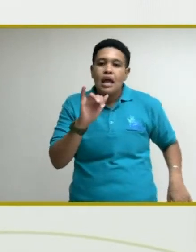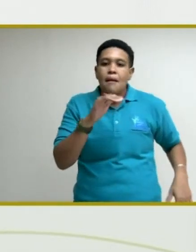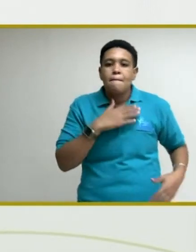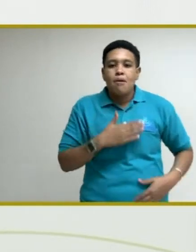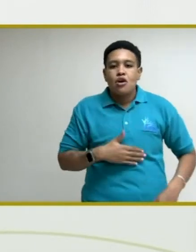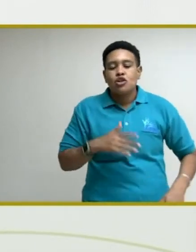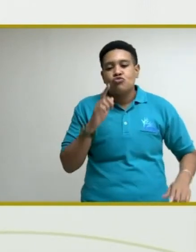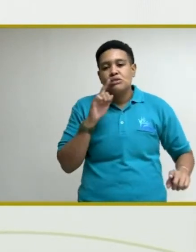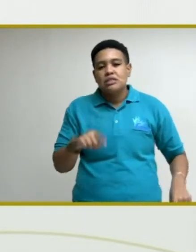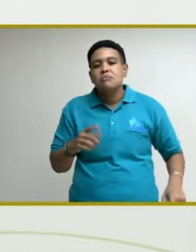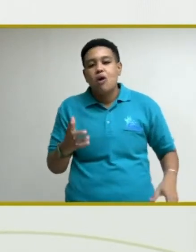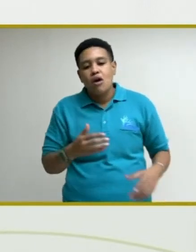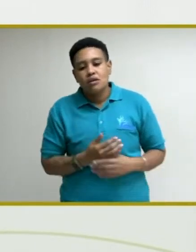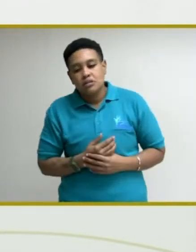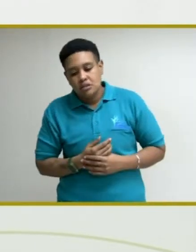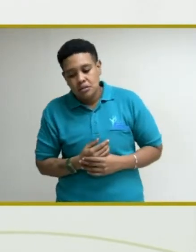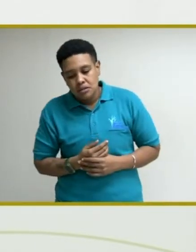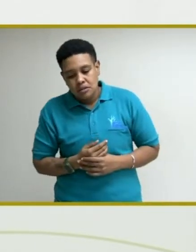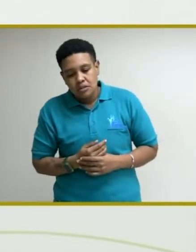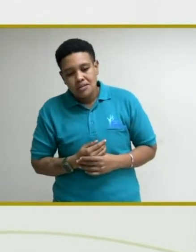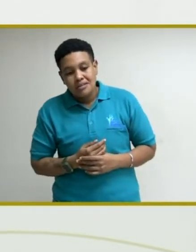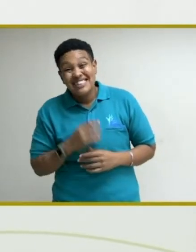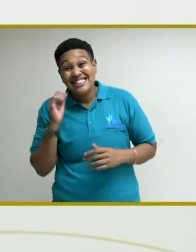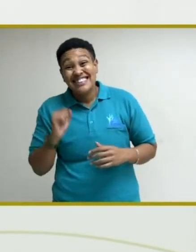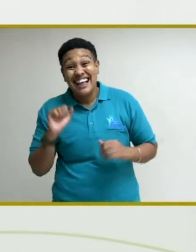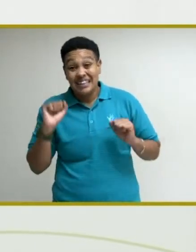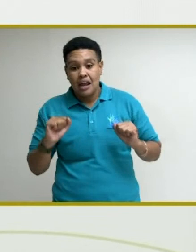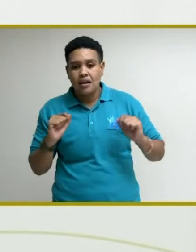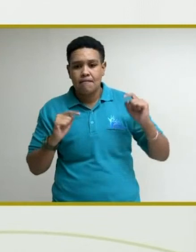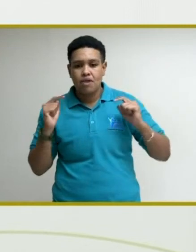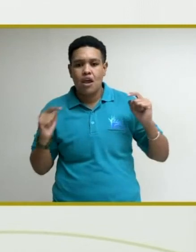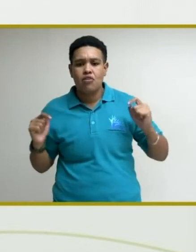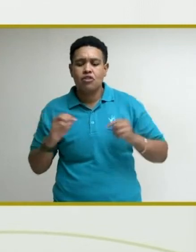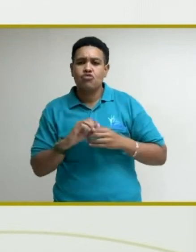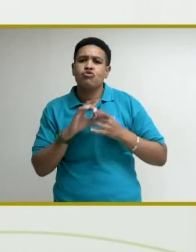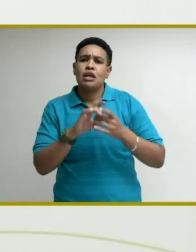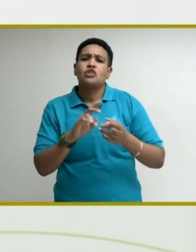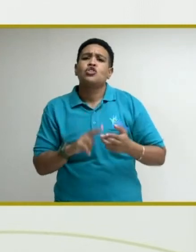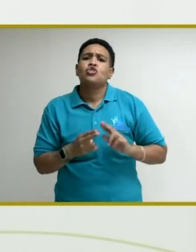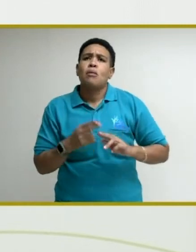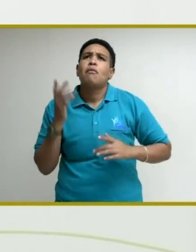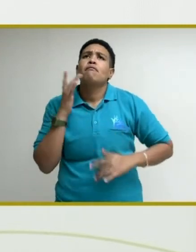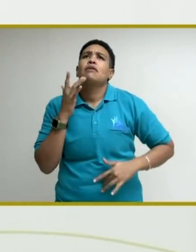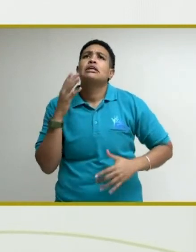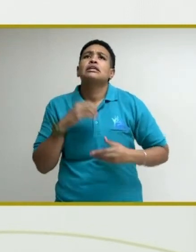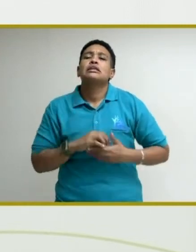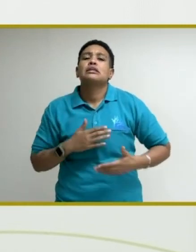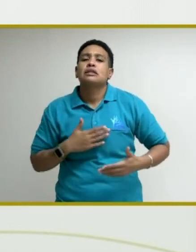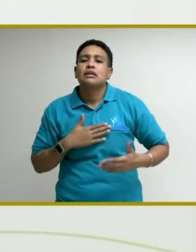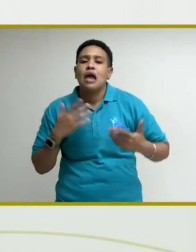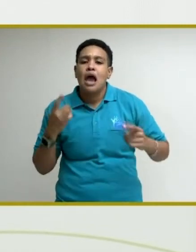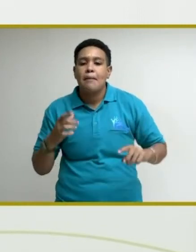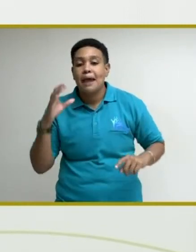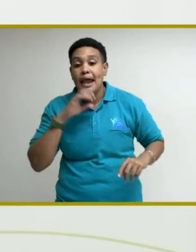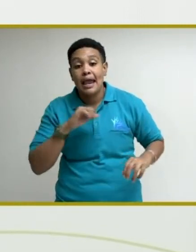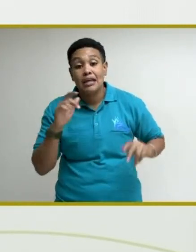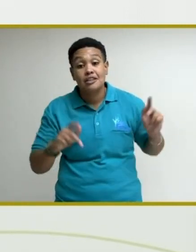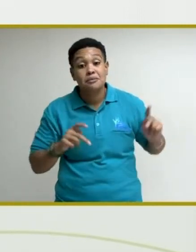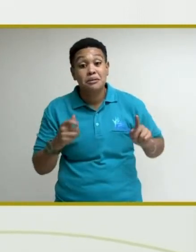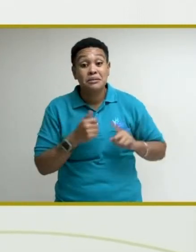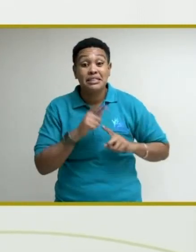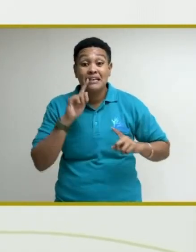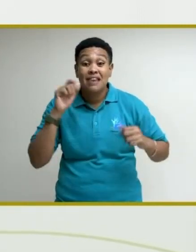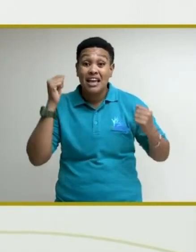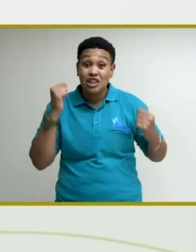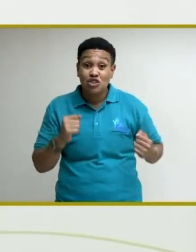response. So, and that can vary, in terms of the number of illnesses. Again, age, persons at extreme